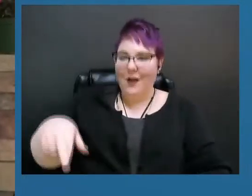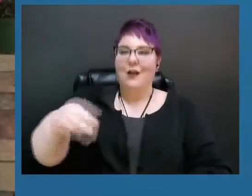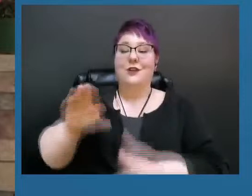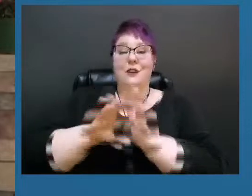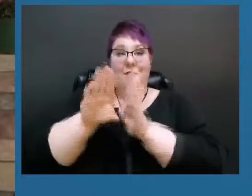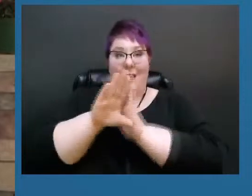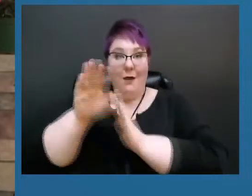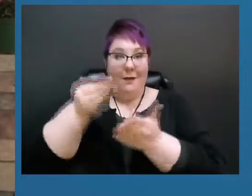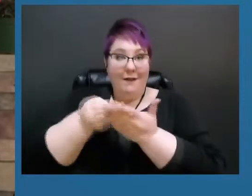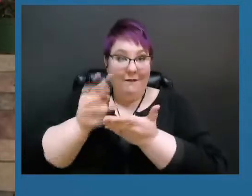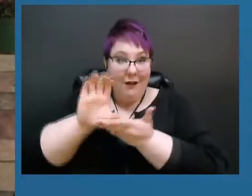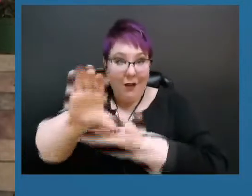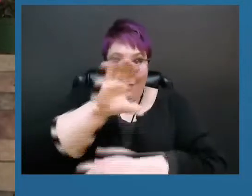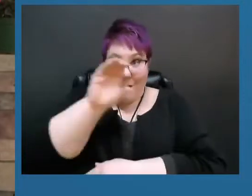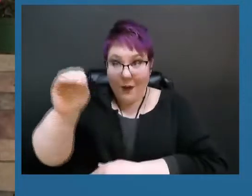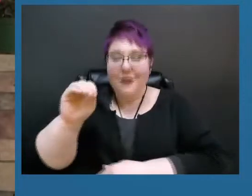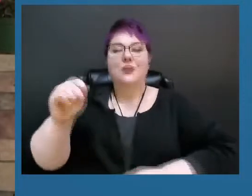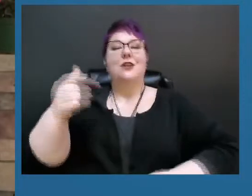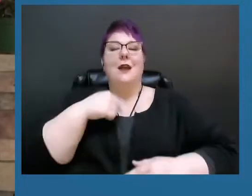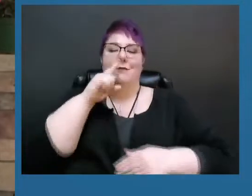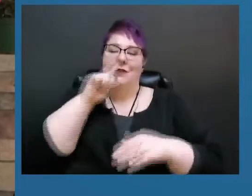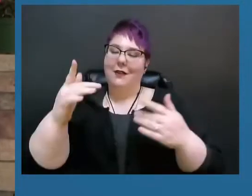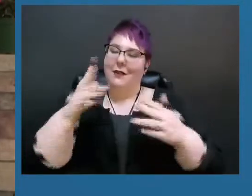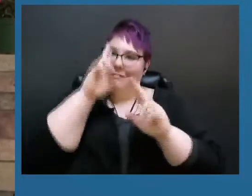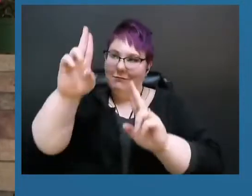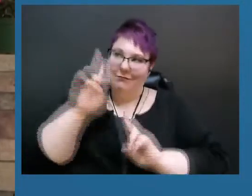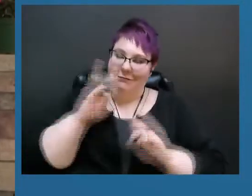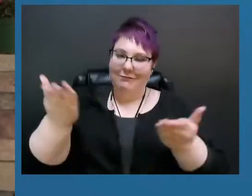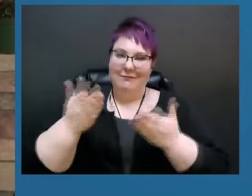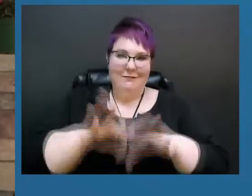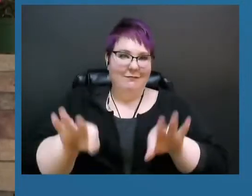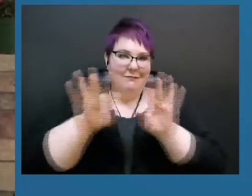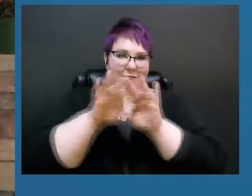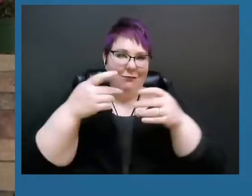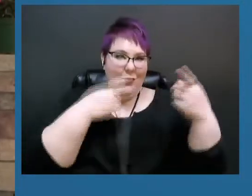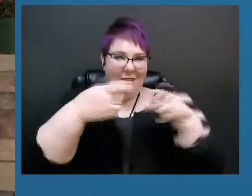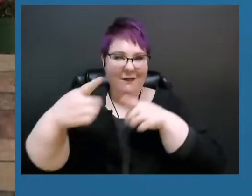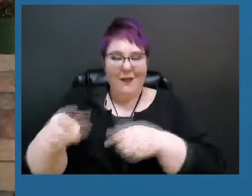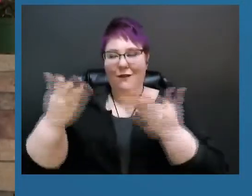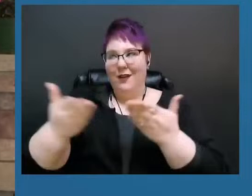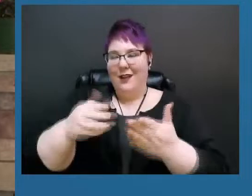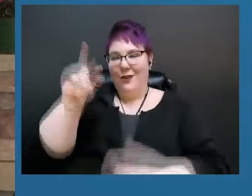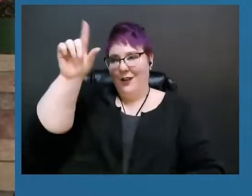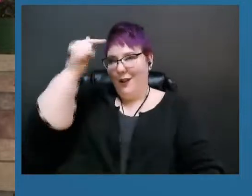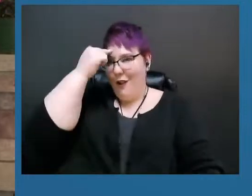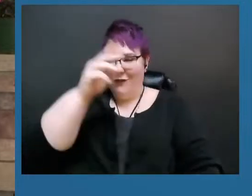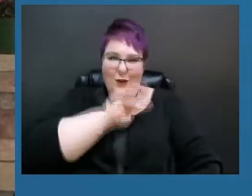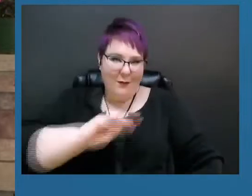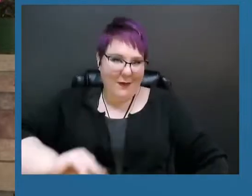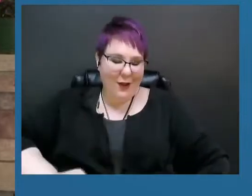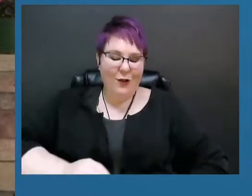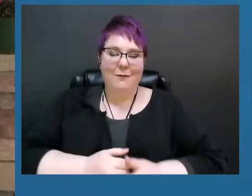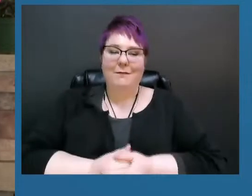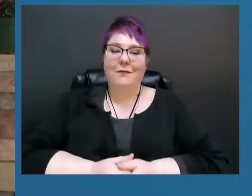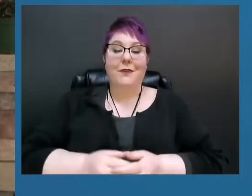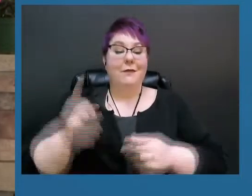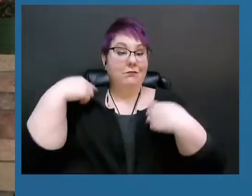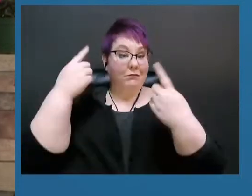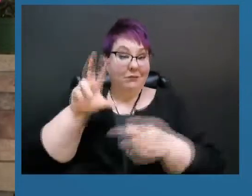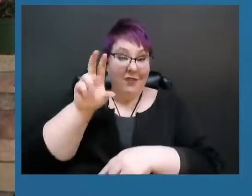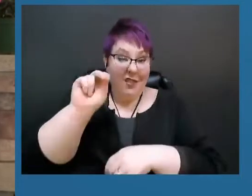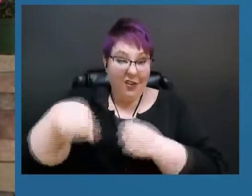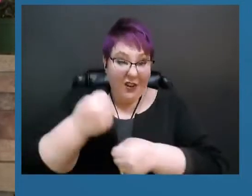I'm really honored to be here today at this important event with the governor and the mayor. So for more than 30 years,